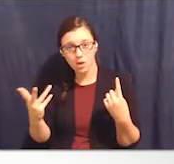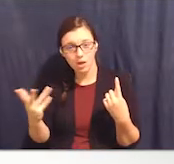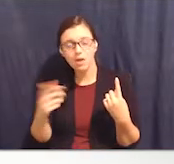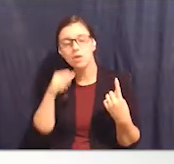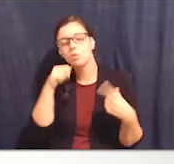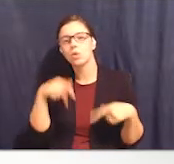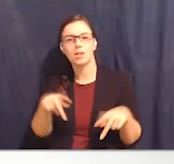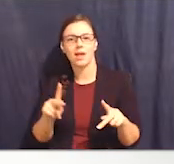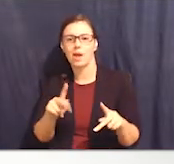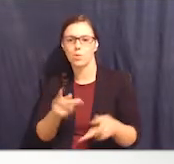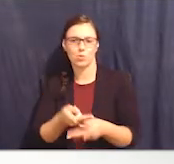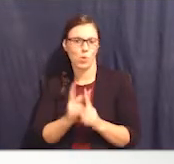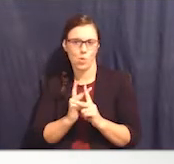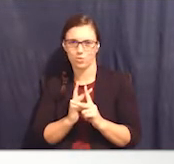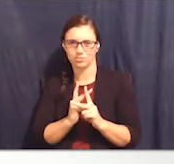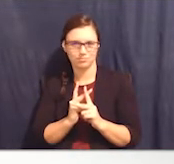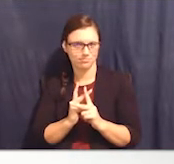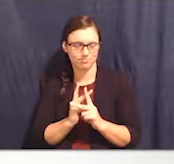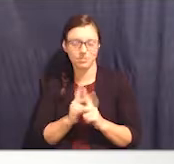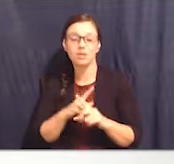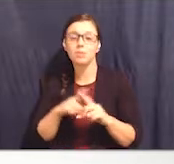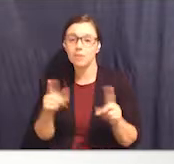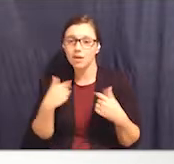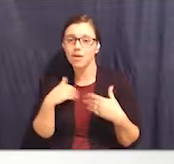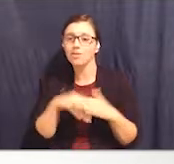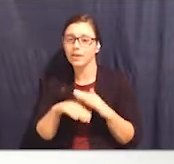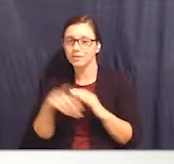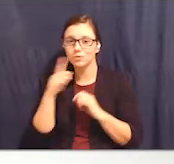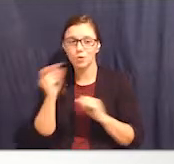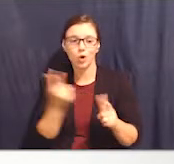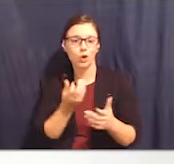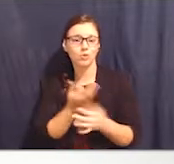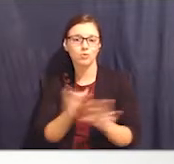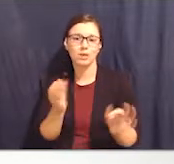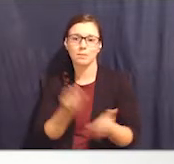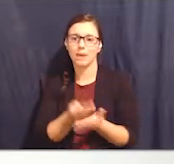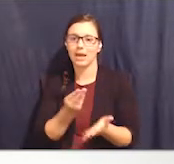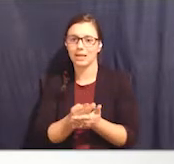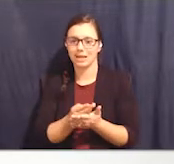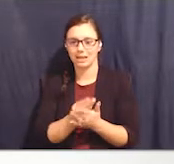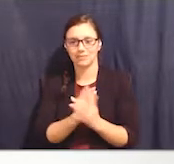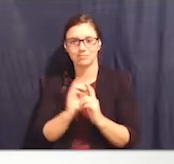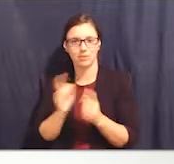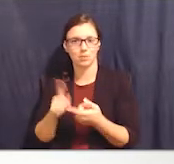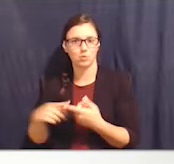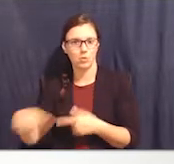that is their program application. But what do we need for programs to start?